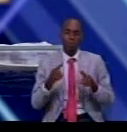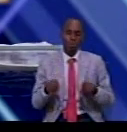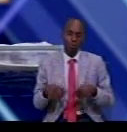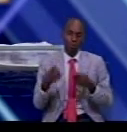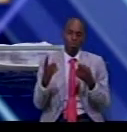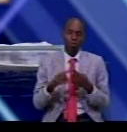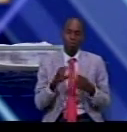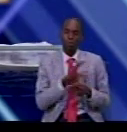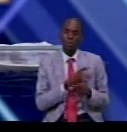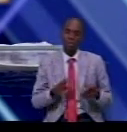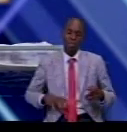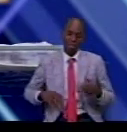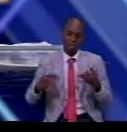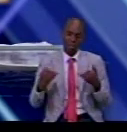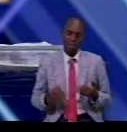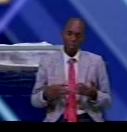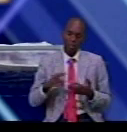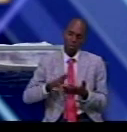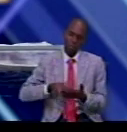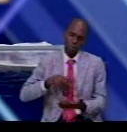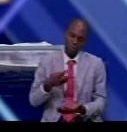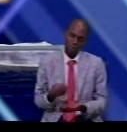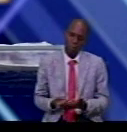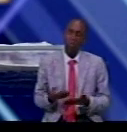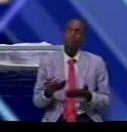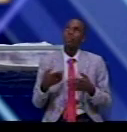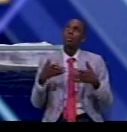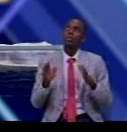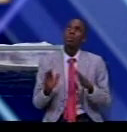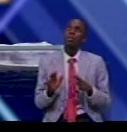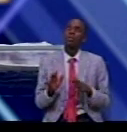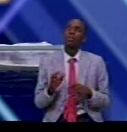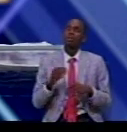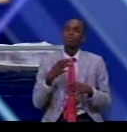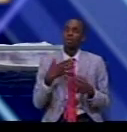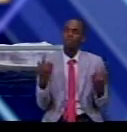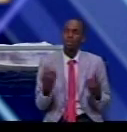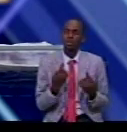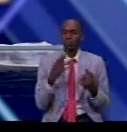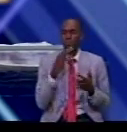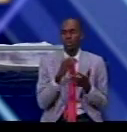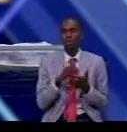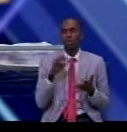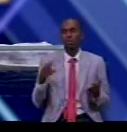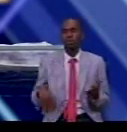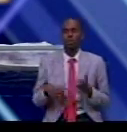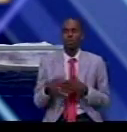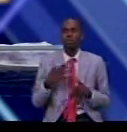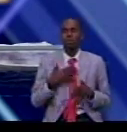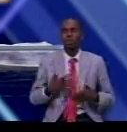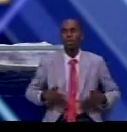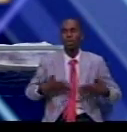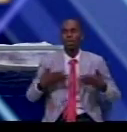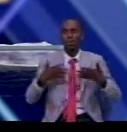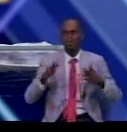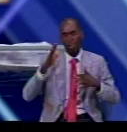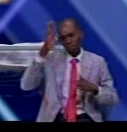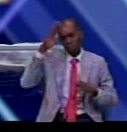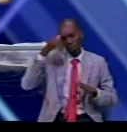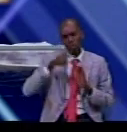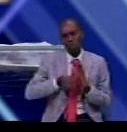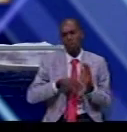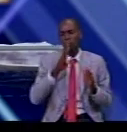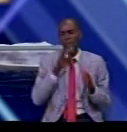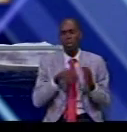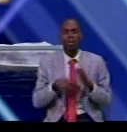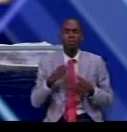that stone and say, let sin be crushed out of my life. Let unrighteousness be crushed out of my life. Let stubbornness be crushed out